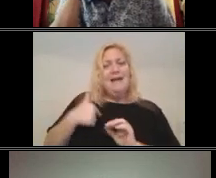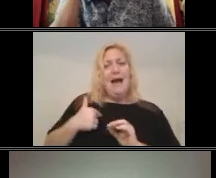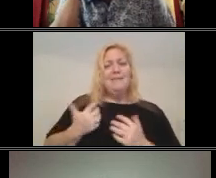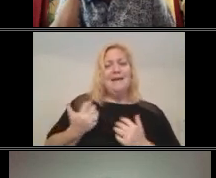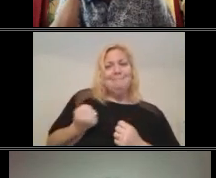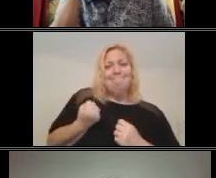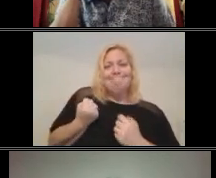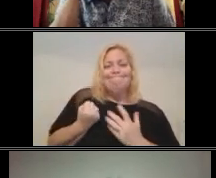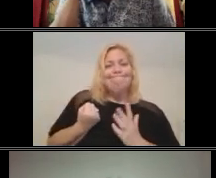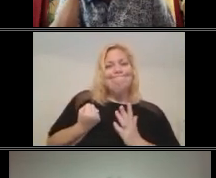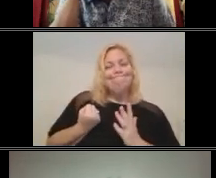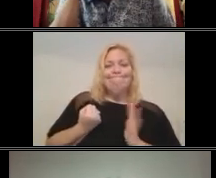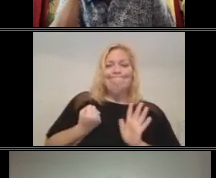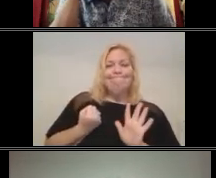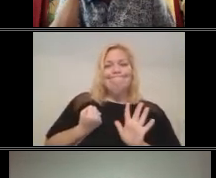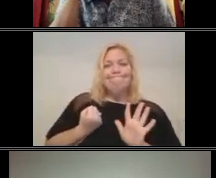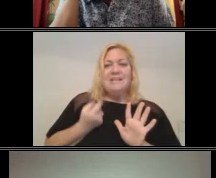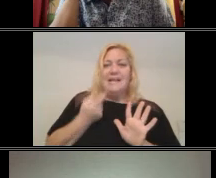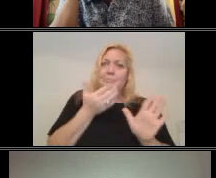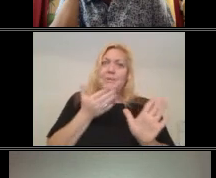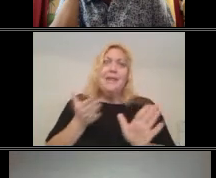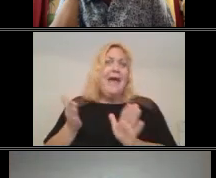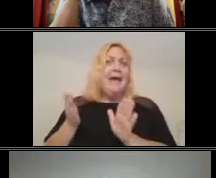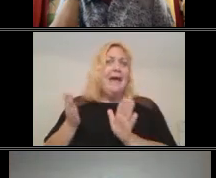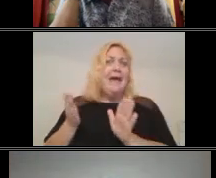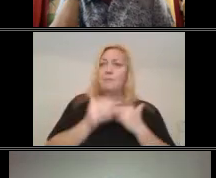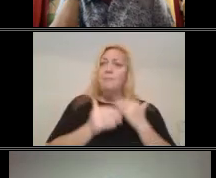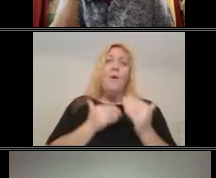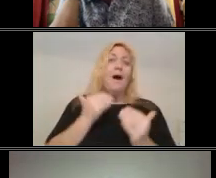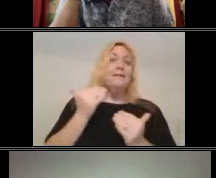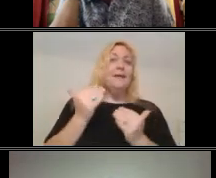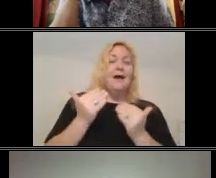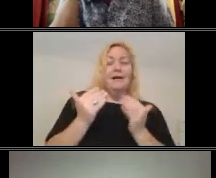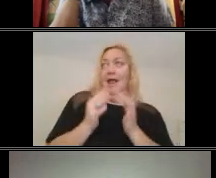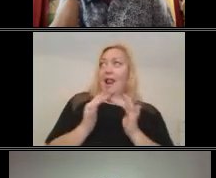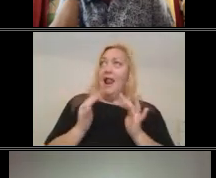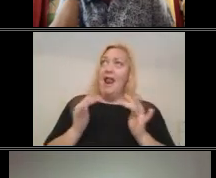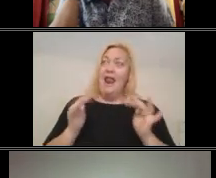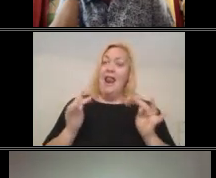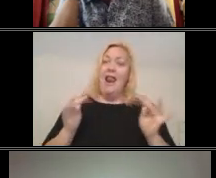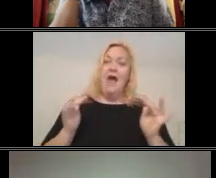right? Of like this planning, this process. And I know that,